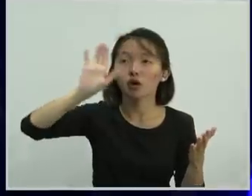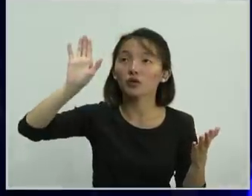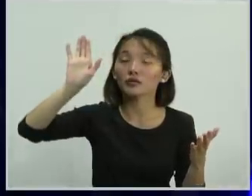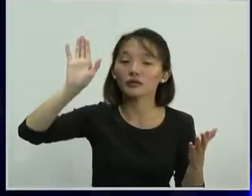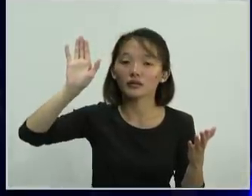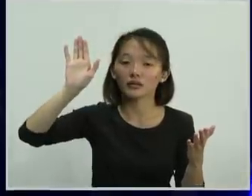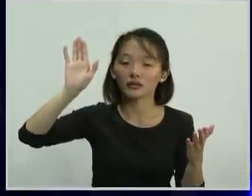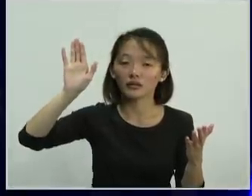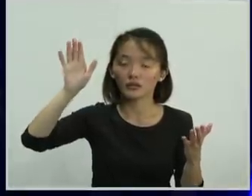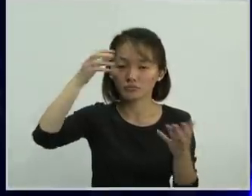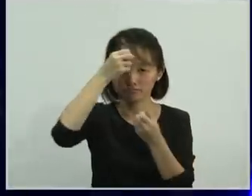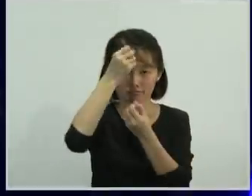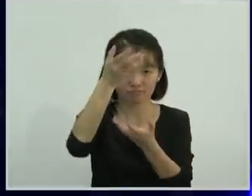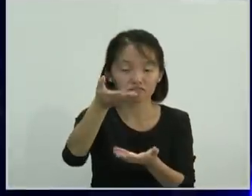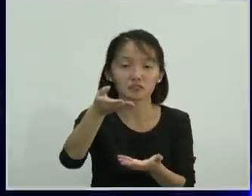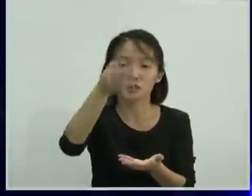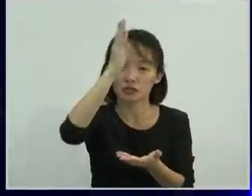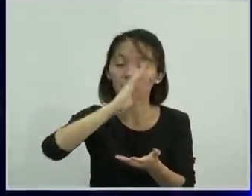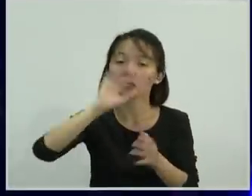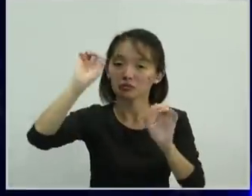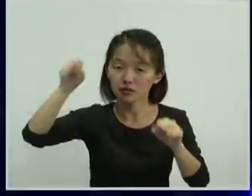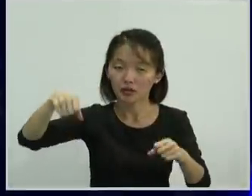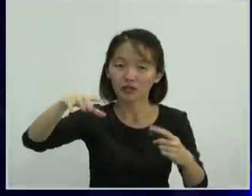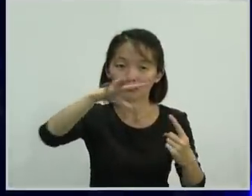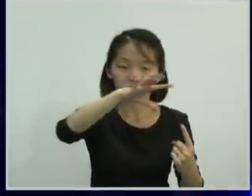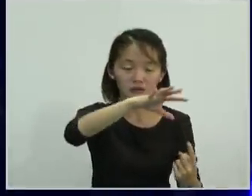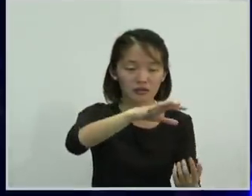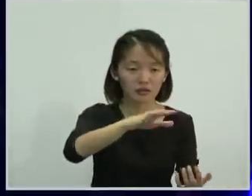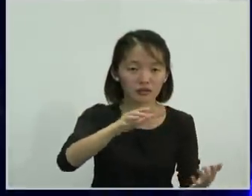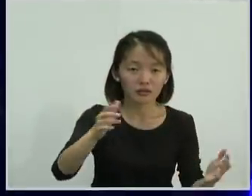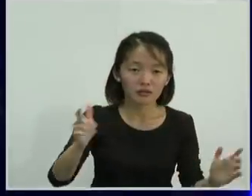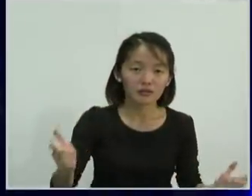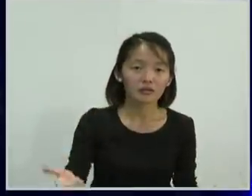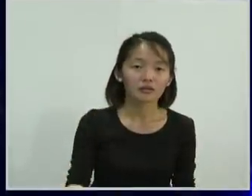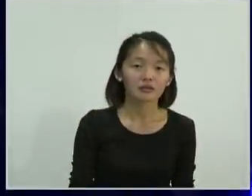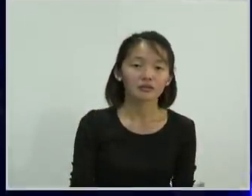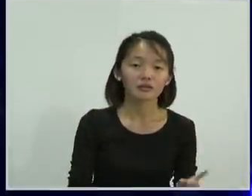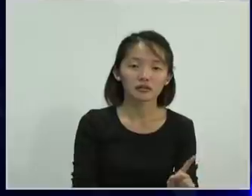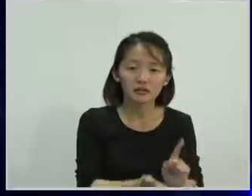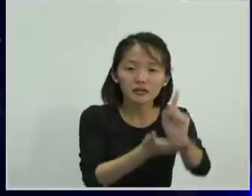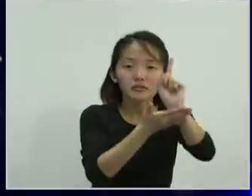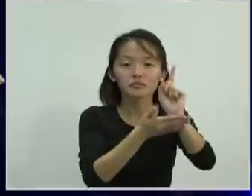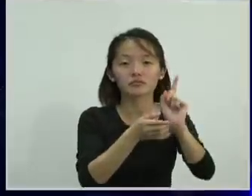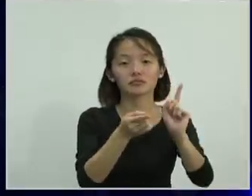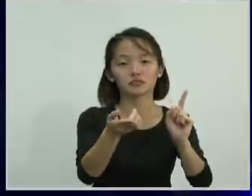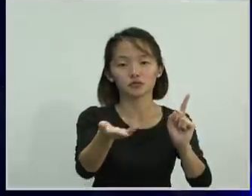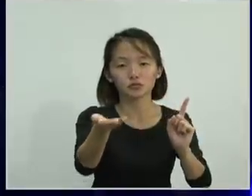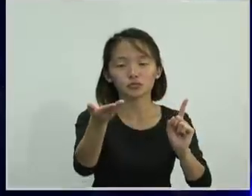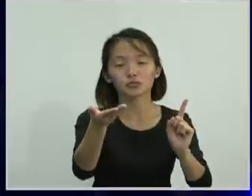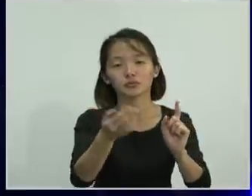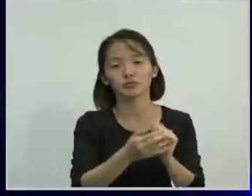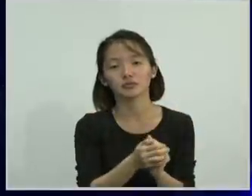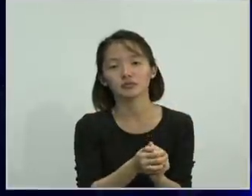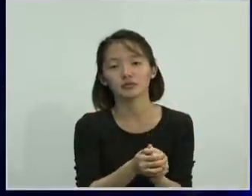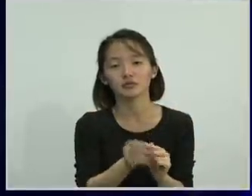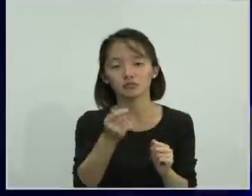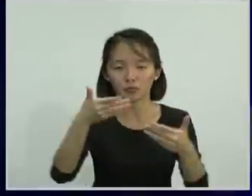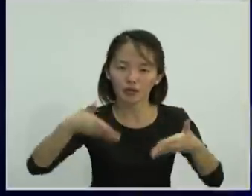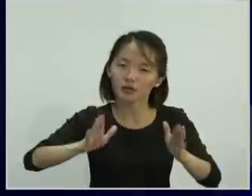know that God can lift you up if you let Him. Thank you so much.